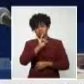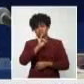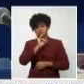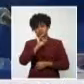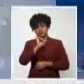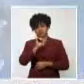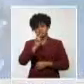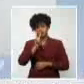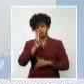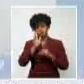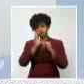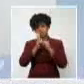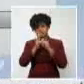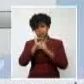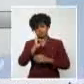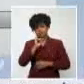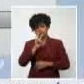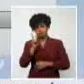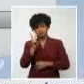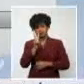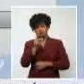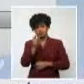1,772,622 confirmed cases,